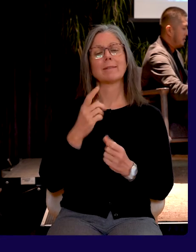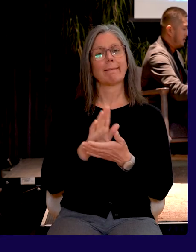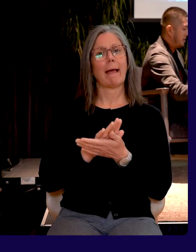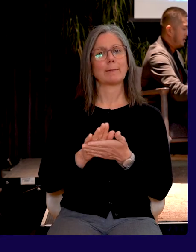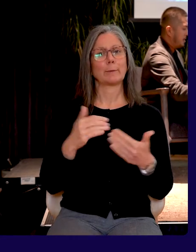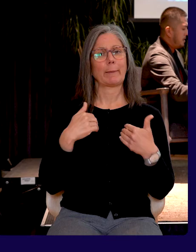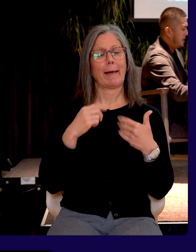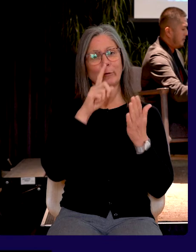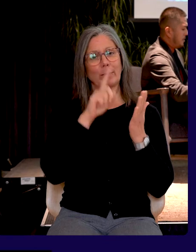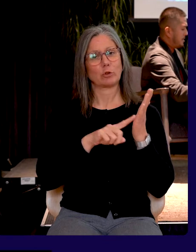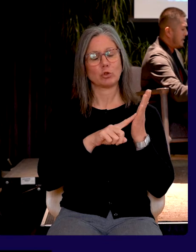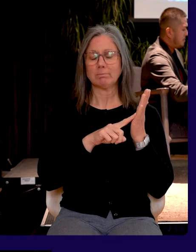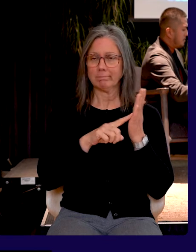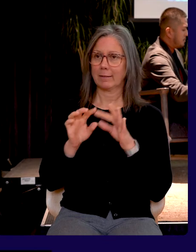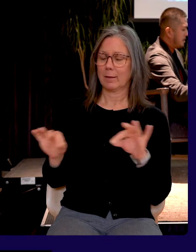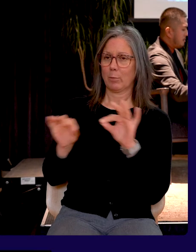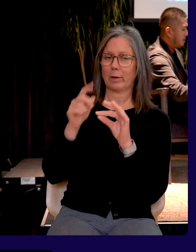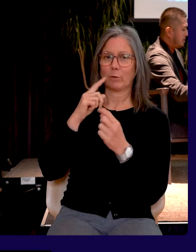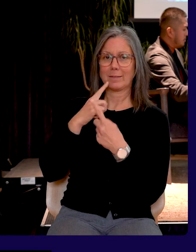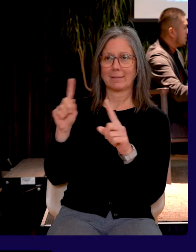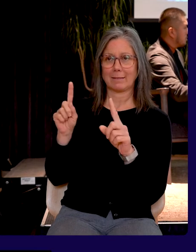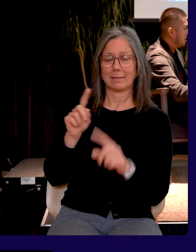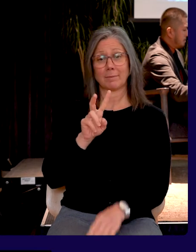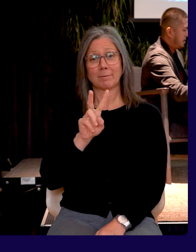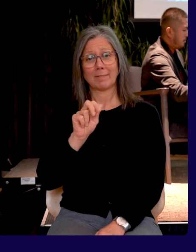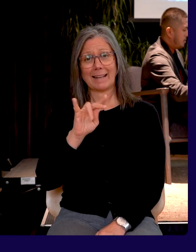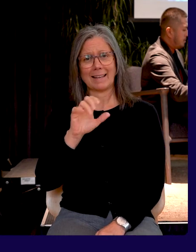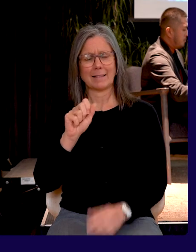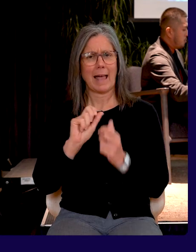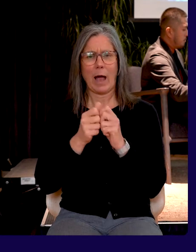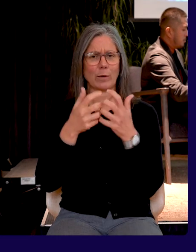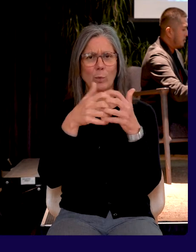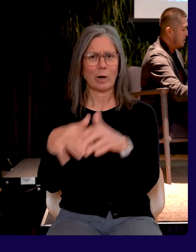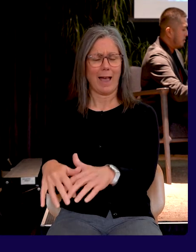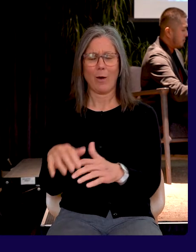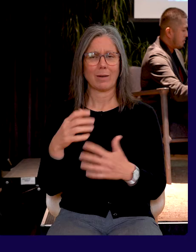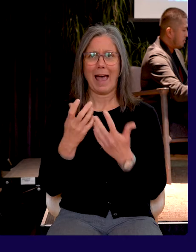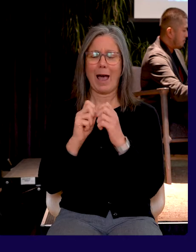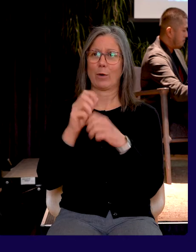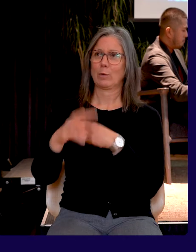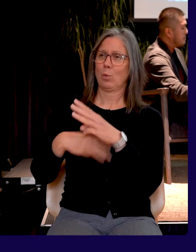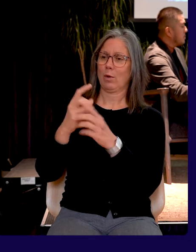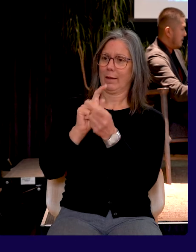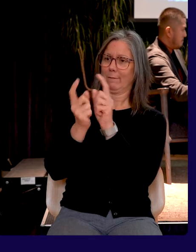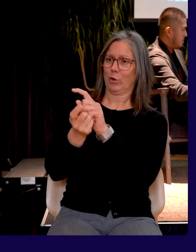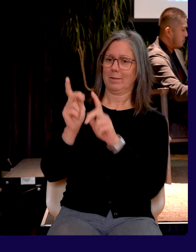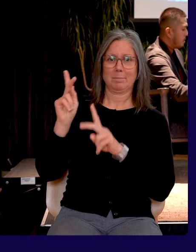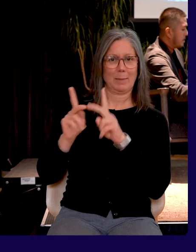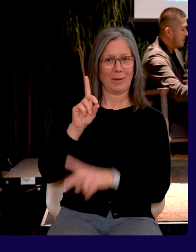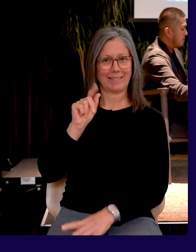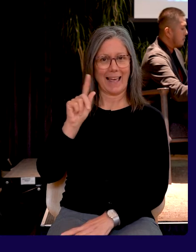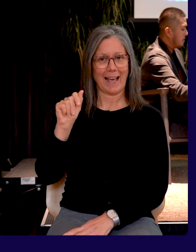for us to succeed. Venice, how does this play out in a structural sense? How can an org approach converting all this people data,